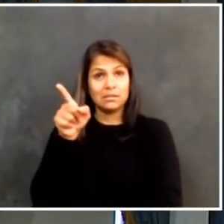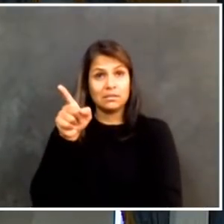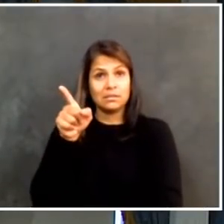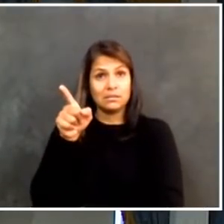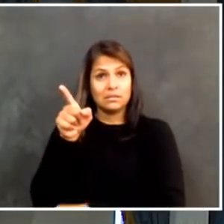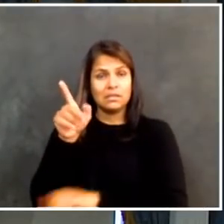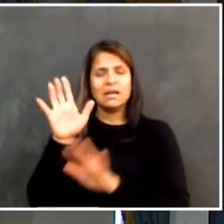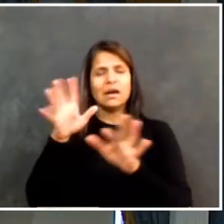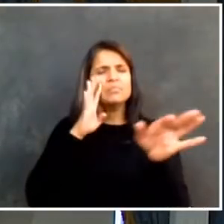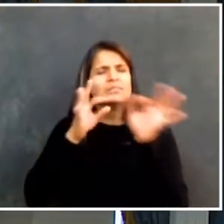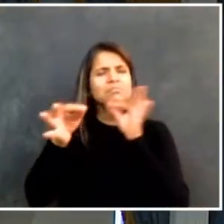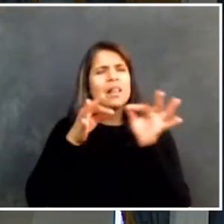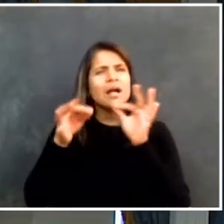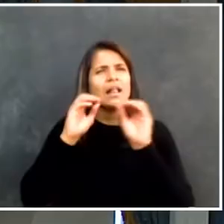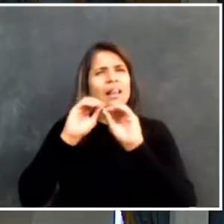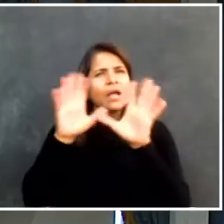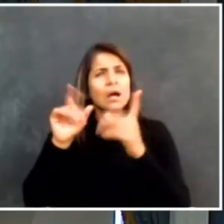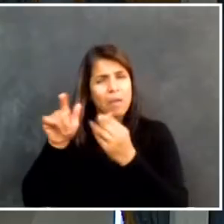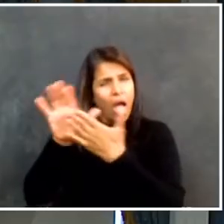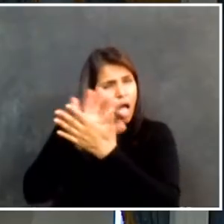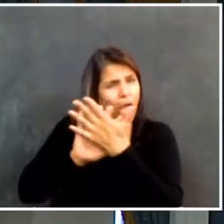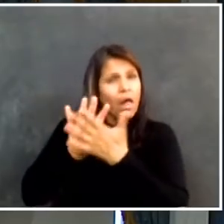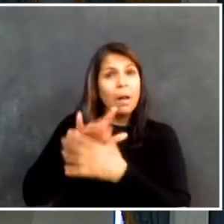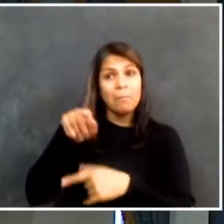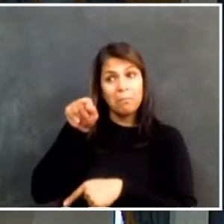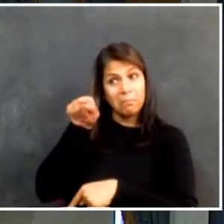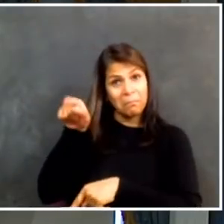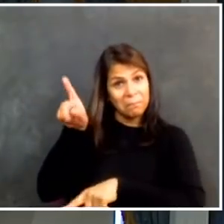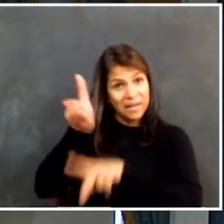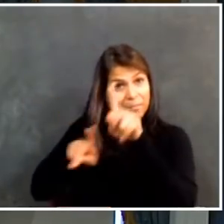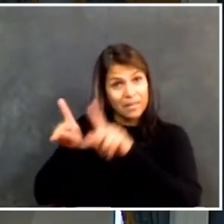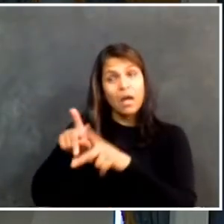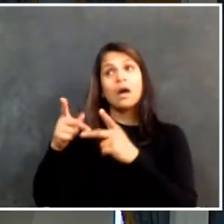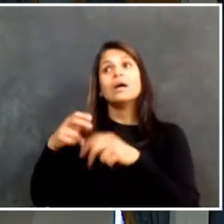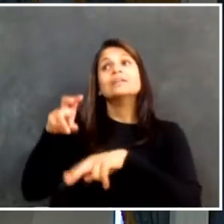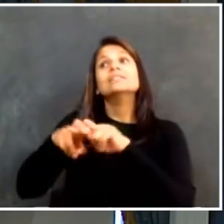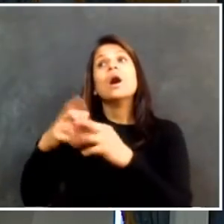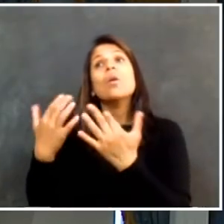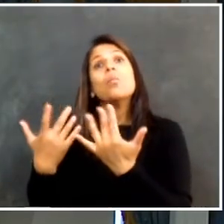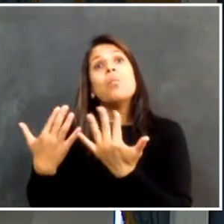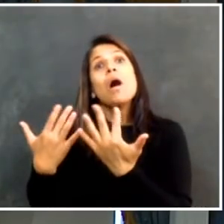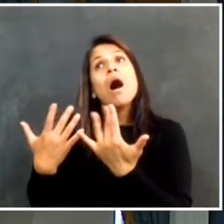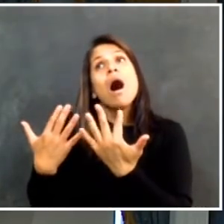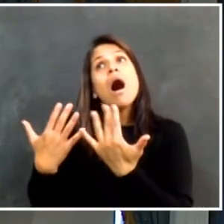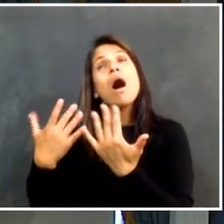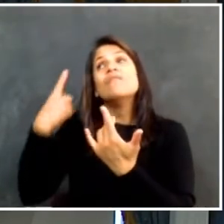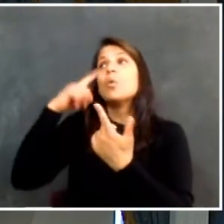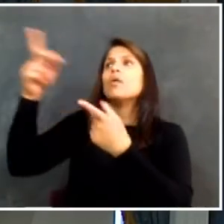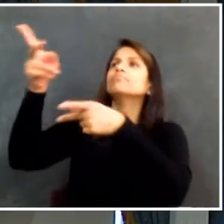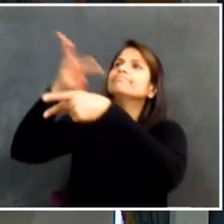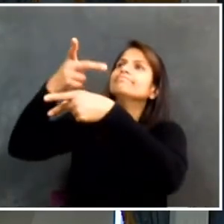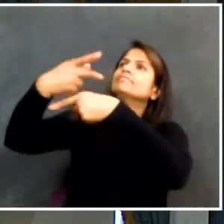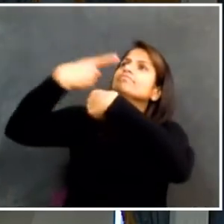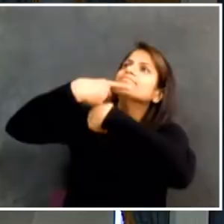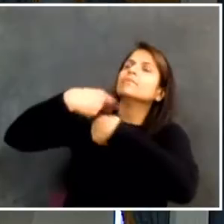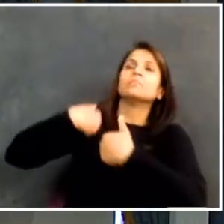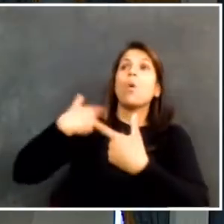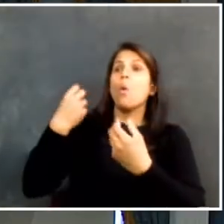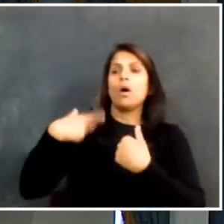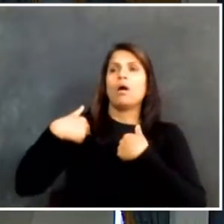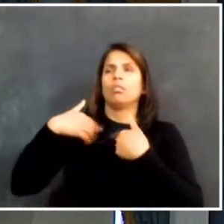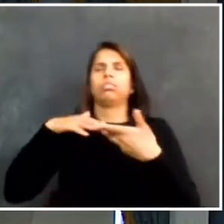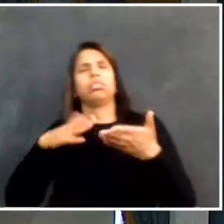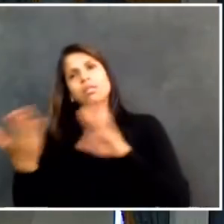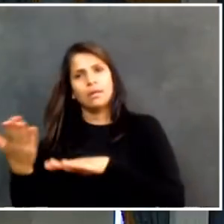they got, in the emergency room, before they were able to get care? Or are we talking about people who are admitted to the hospital